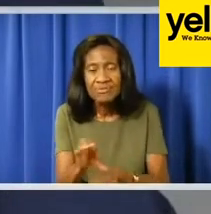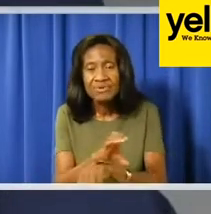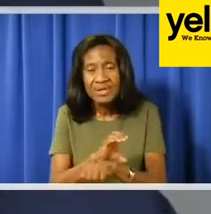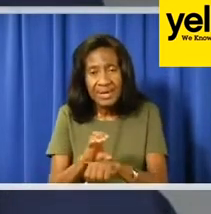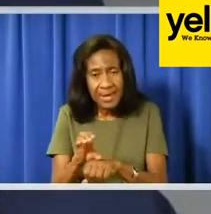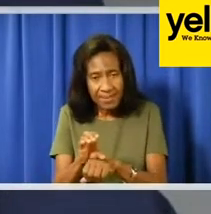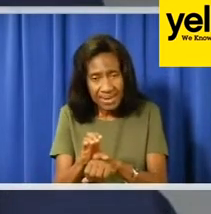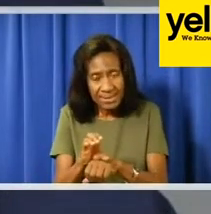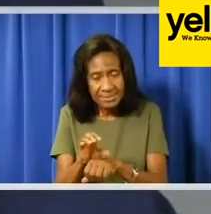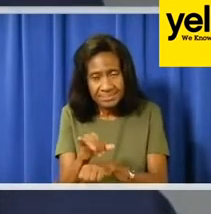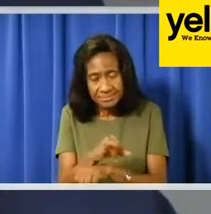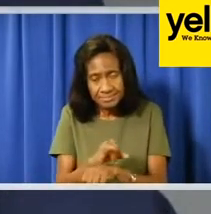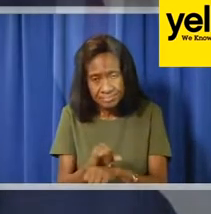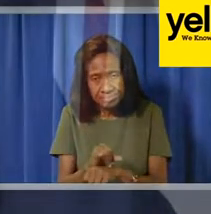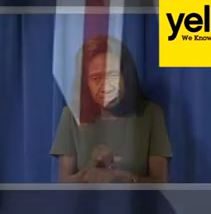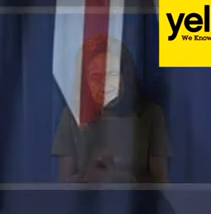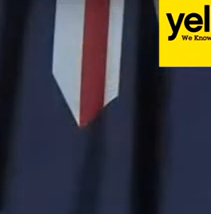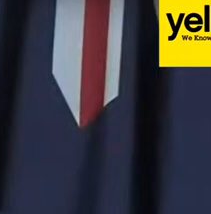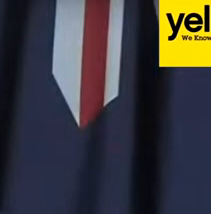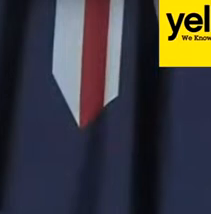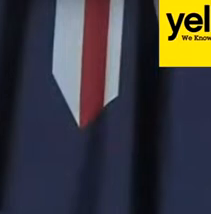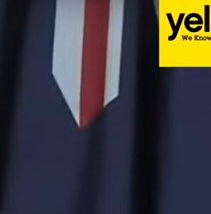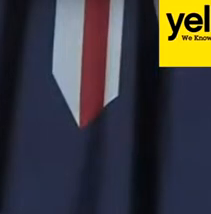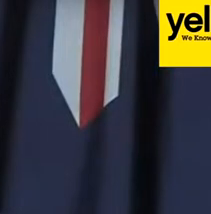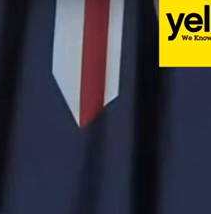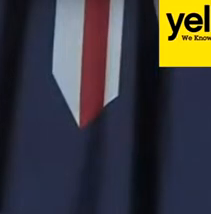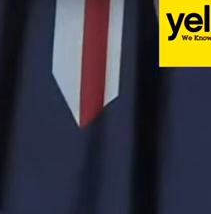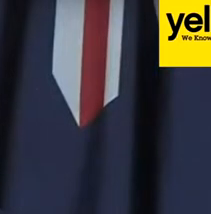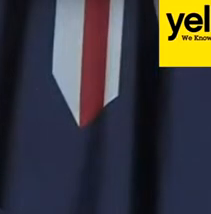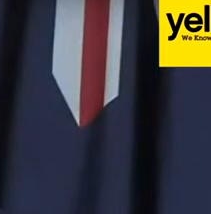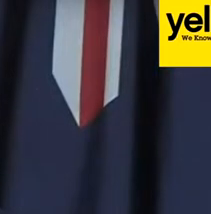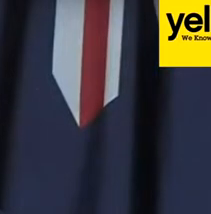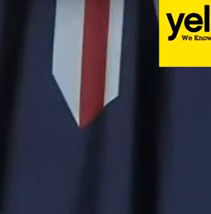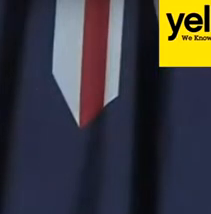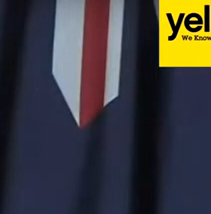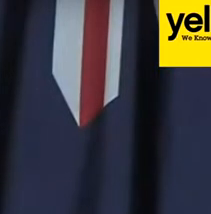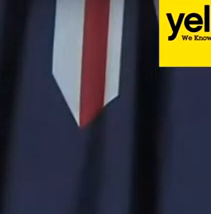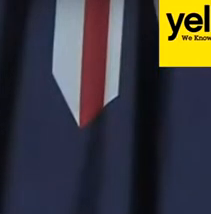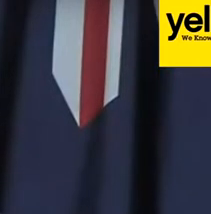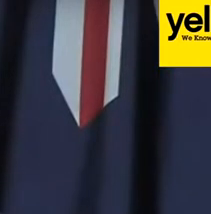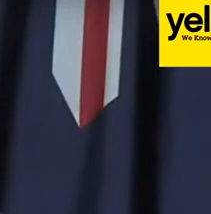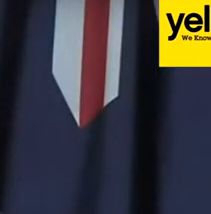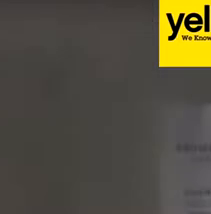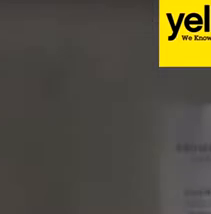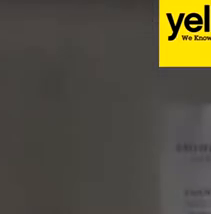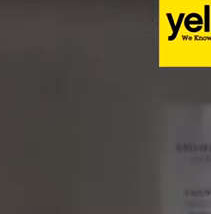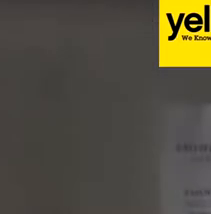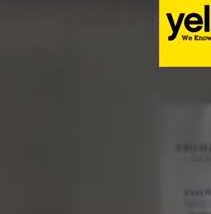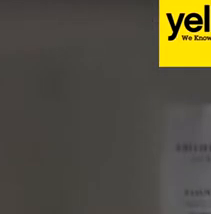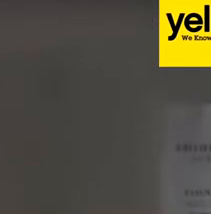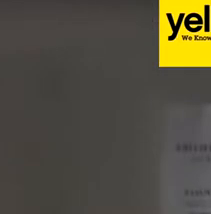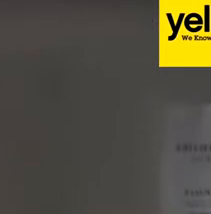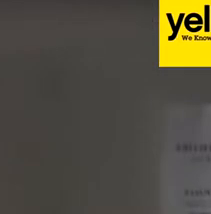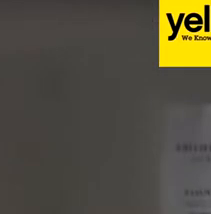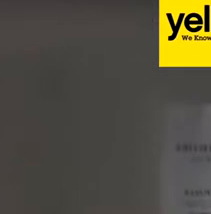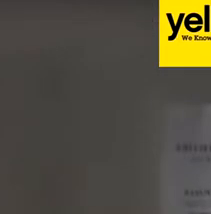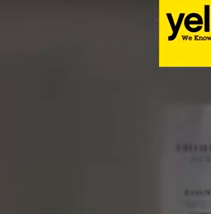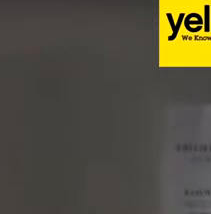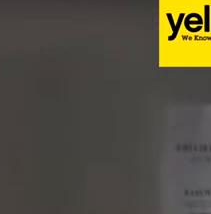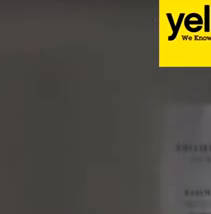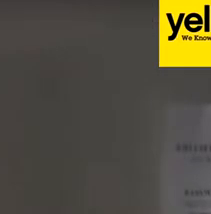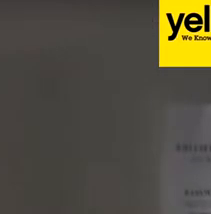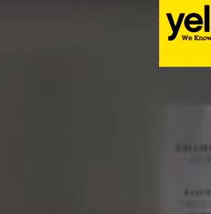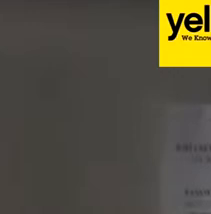processes between September 9th and October 14th, you still have to do the Travel Cayman process to get the approval to come. Right, so between 9th and 14th, still need